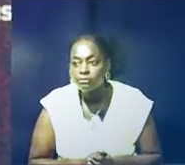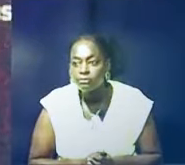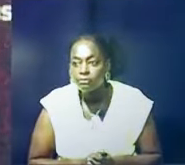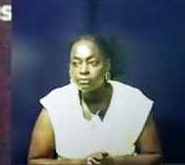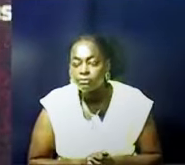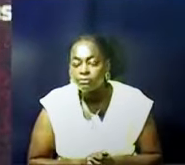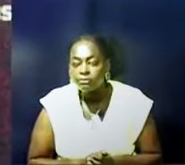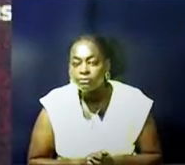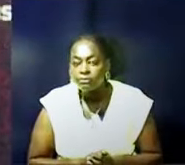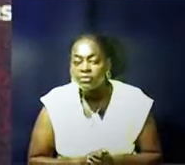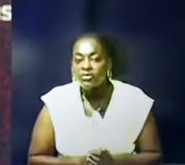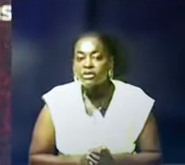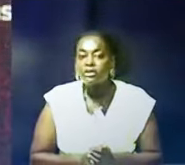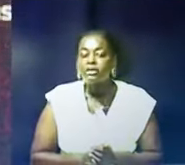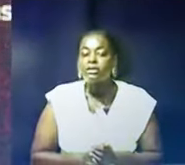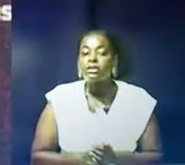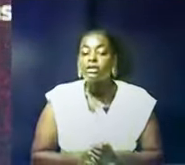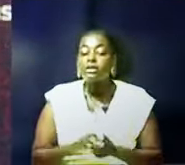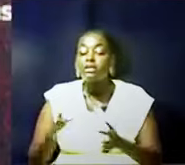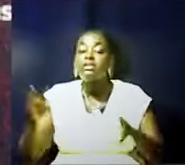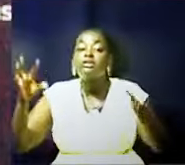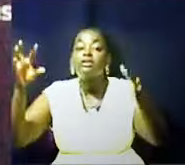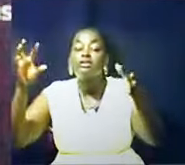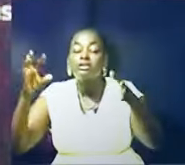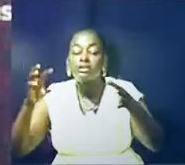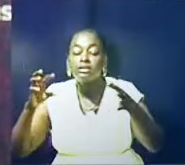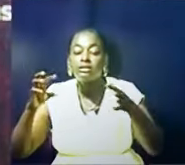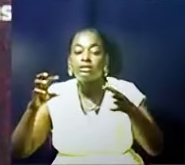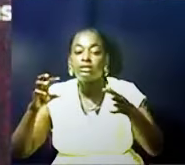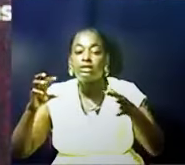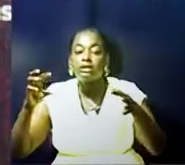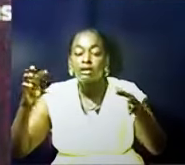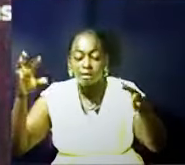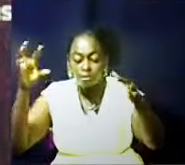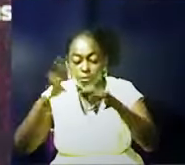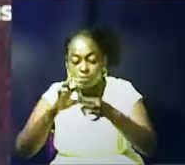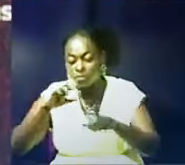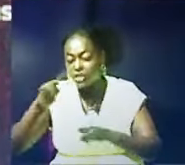reformer. And he was burdened with the slave